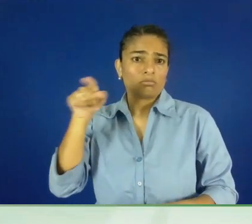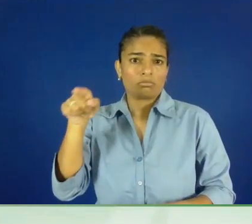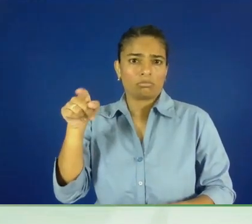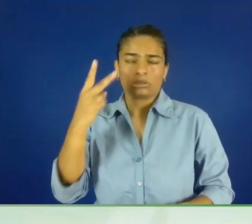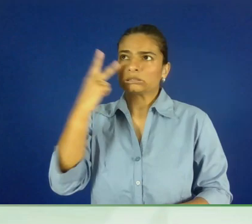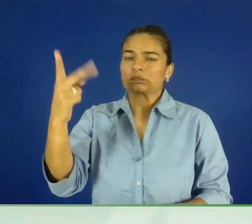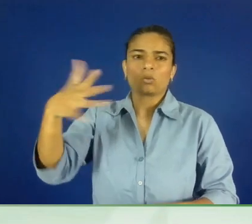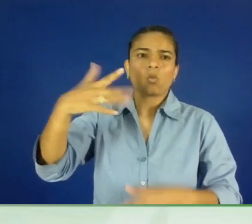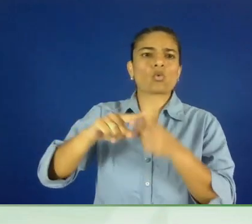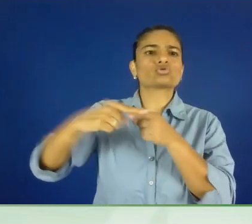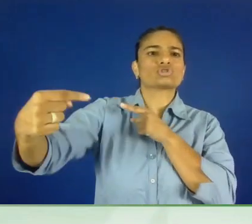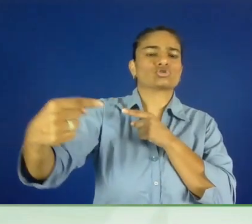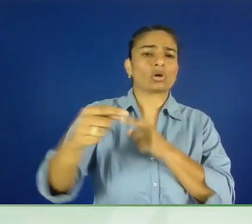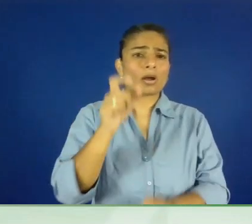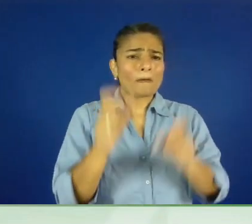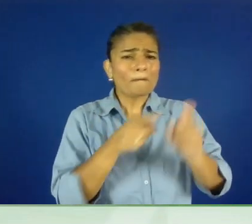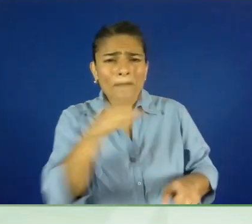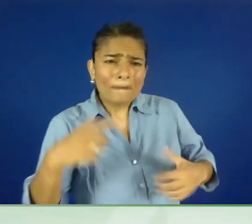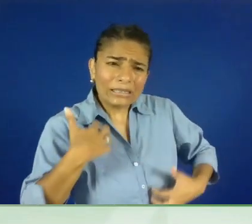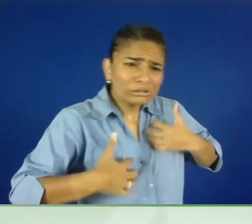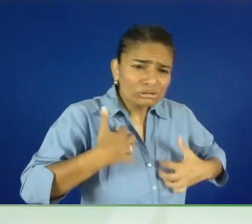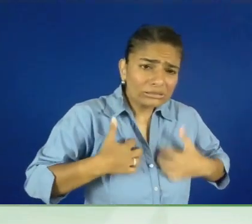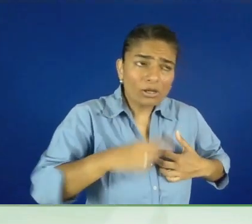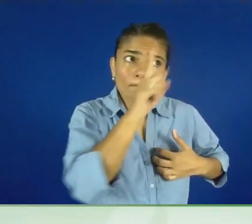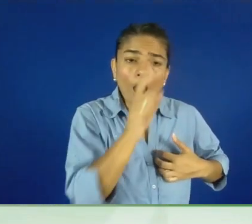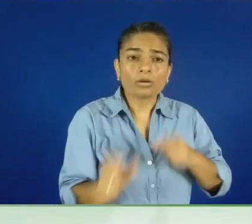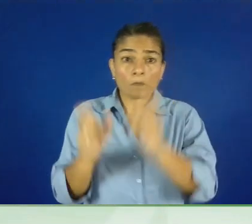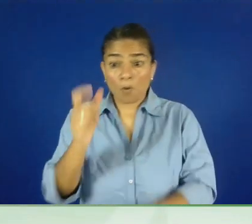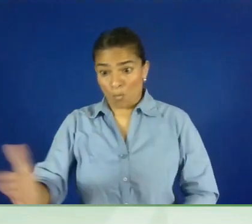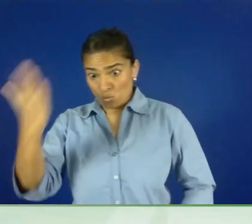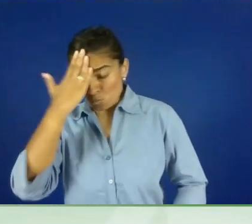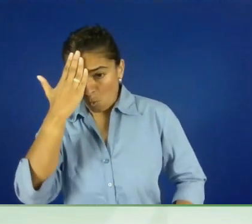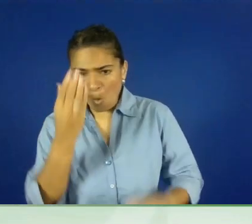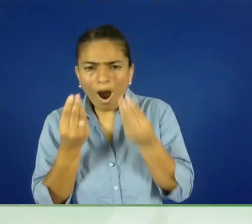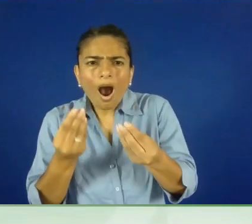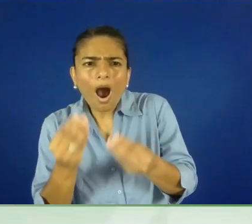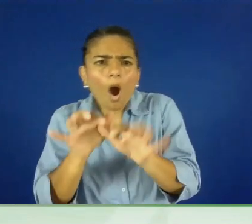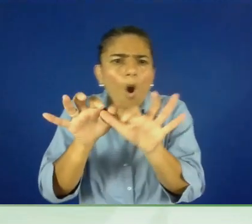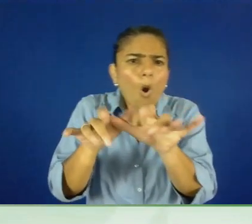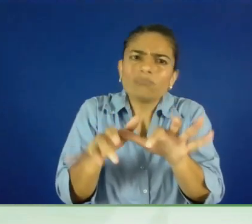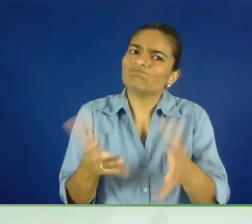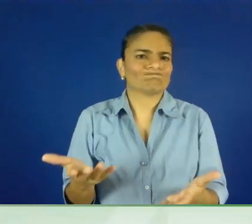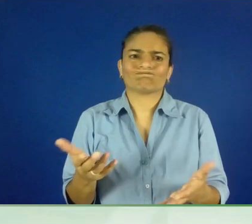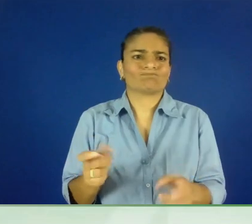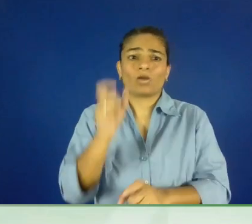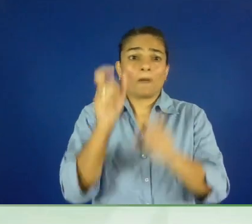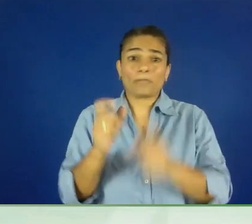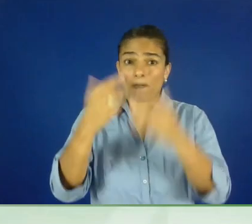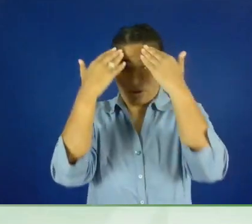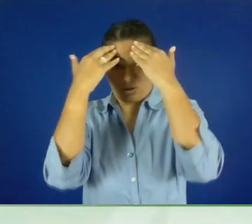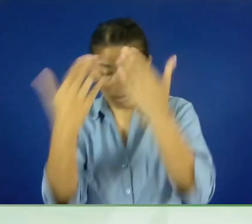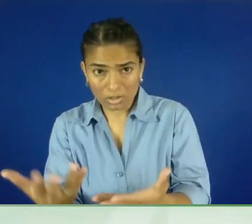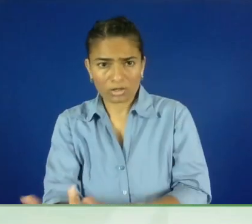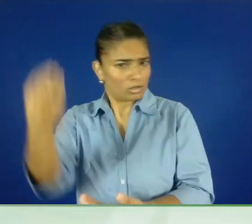in their heads, and in reality they don't, because the technology changes so fast, expectations change so fast, biases are built in, but